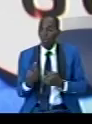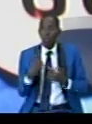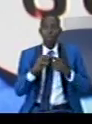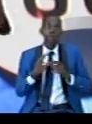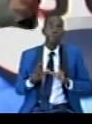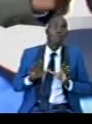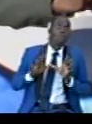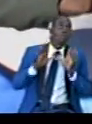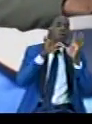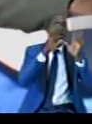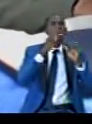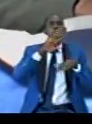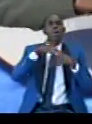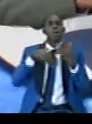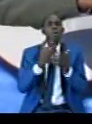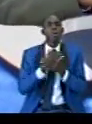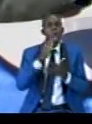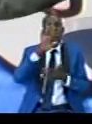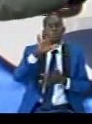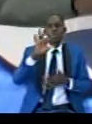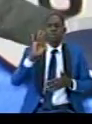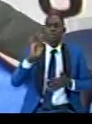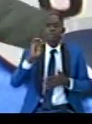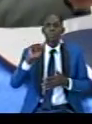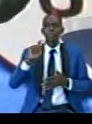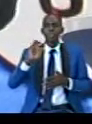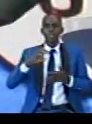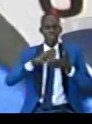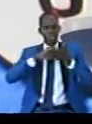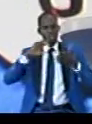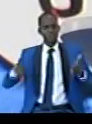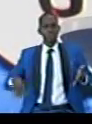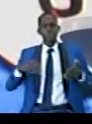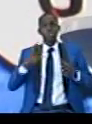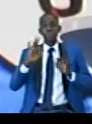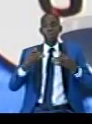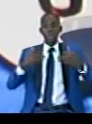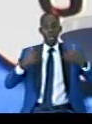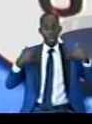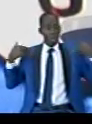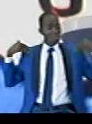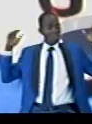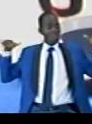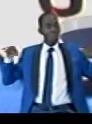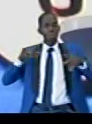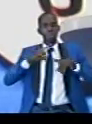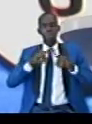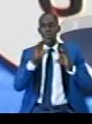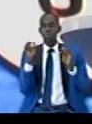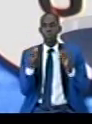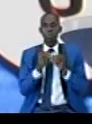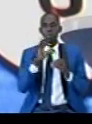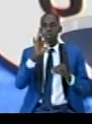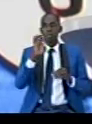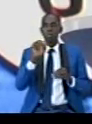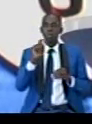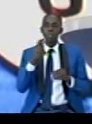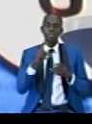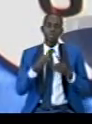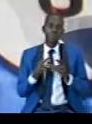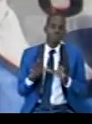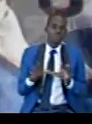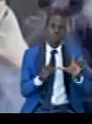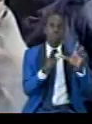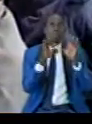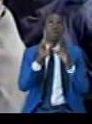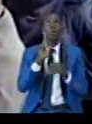gone. Even if you stretch the wings, there is no wing that will pull you through. But when you allow the